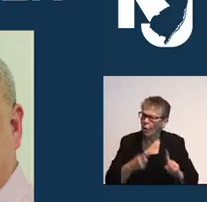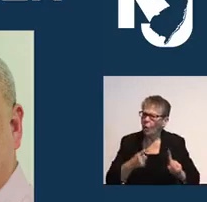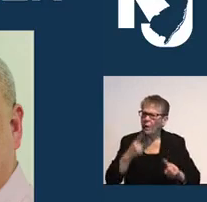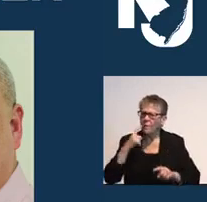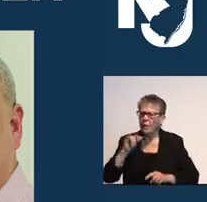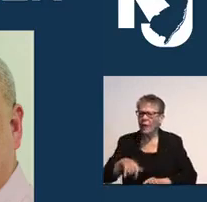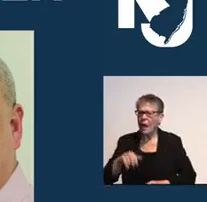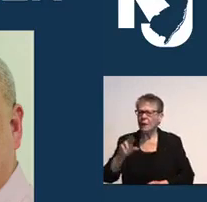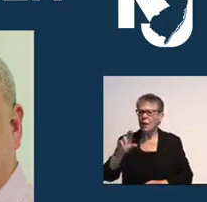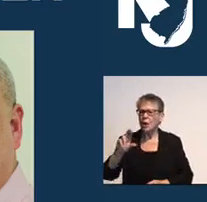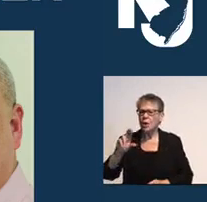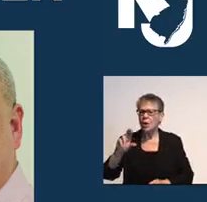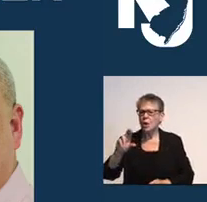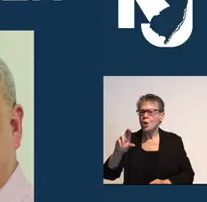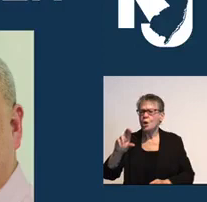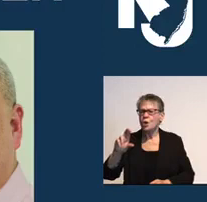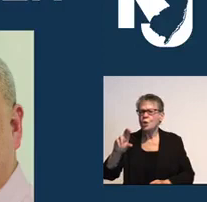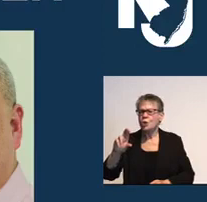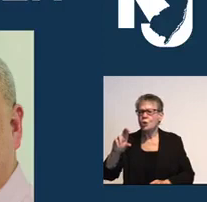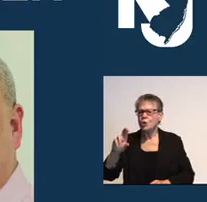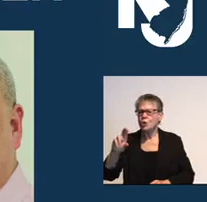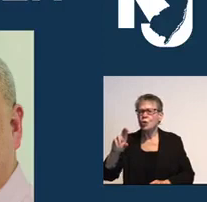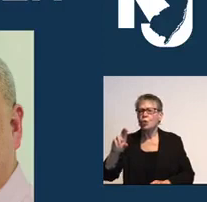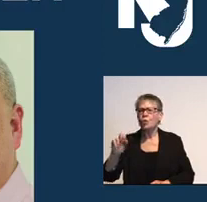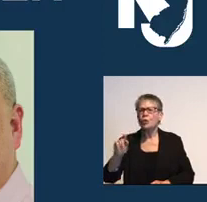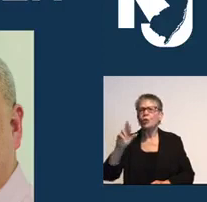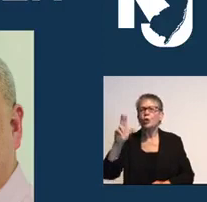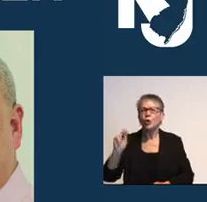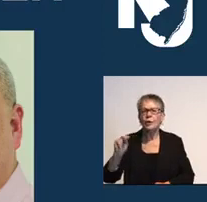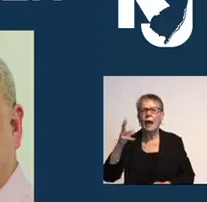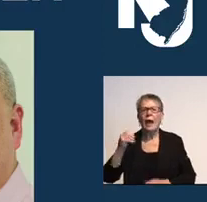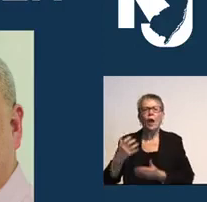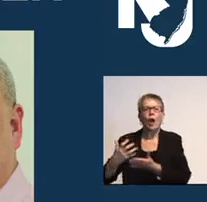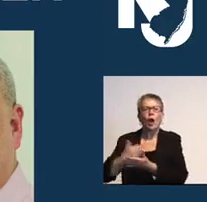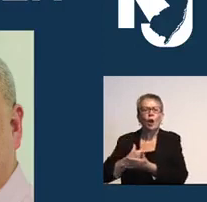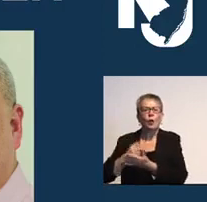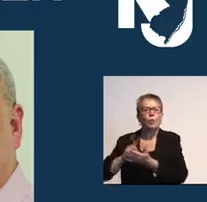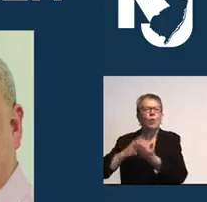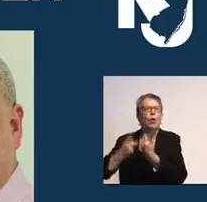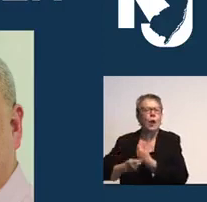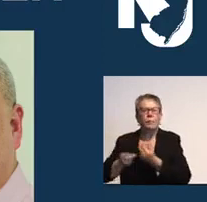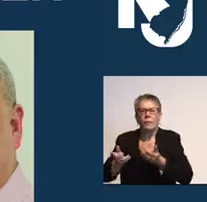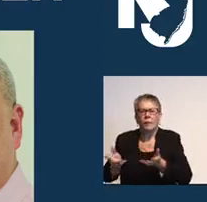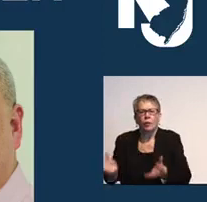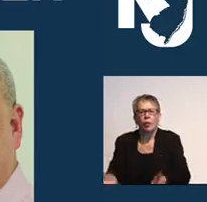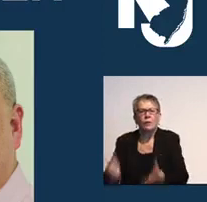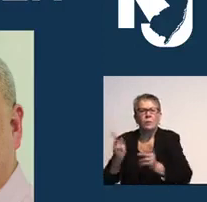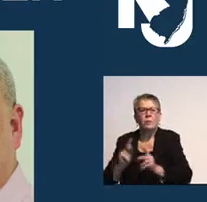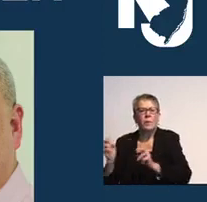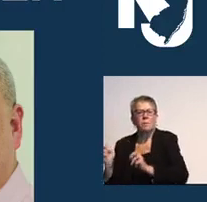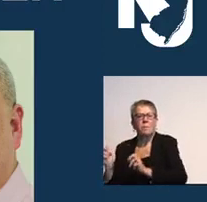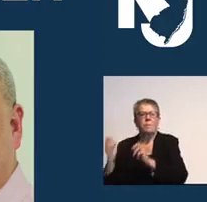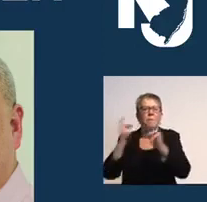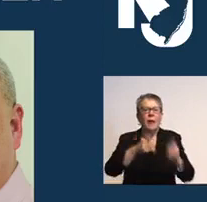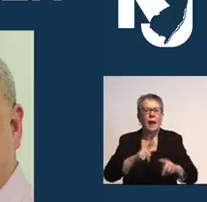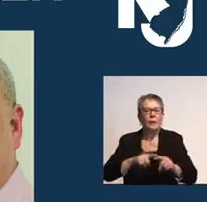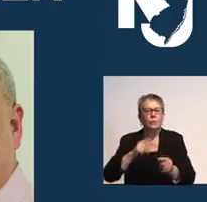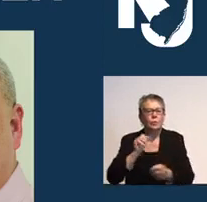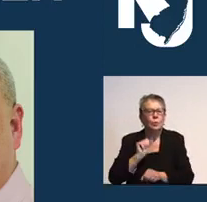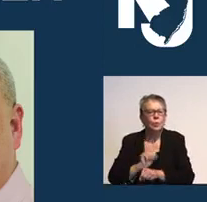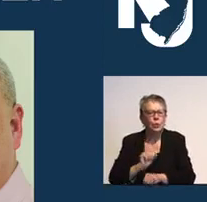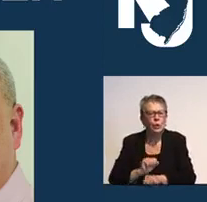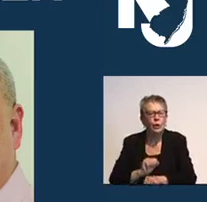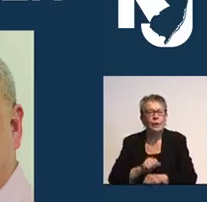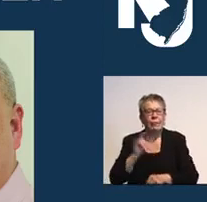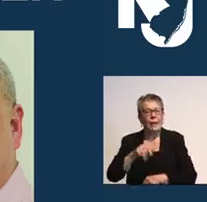reasserting New Jersey's leadership in the global innovation economy. Companies like Magna Power are proving that we not only have the